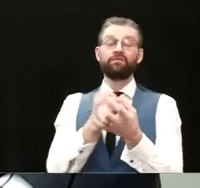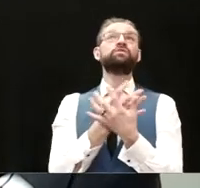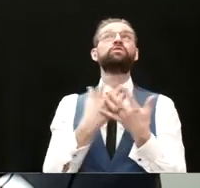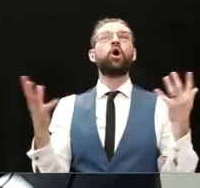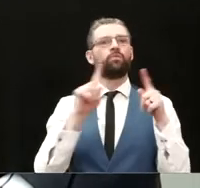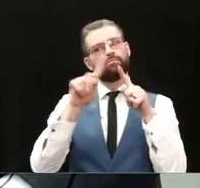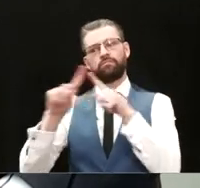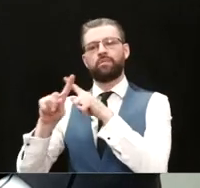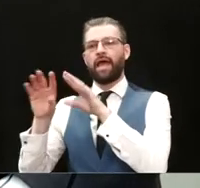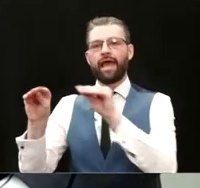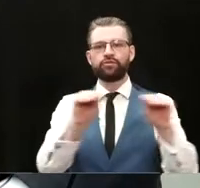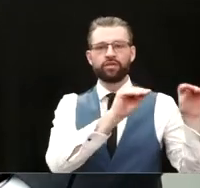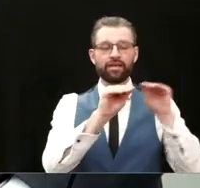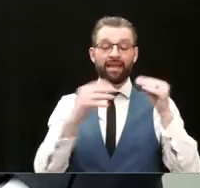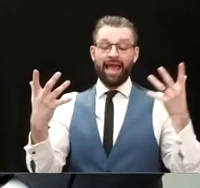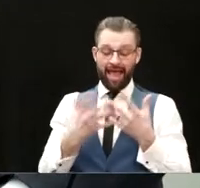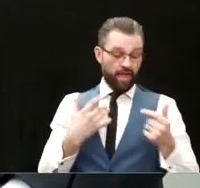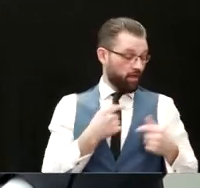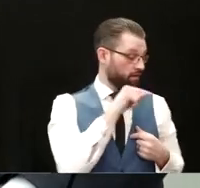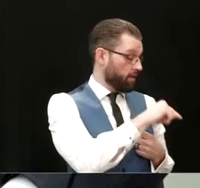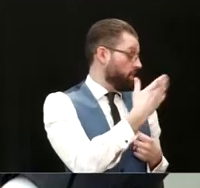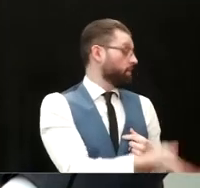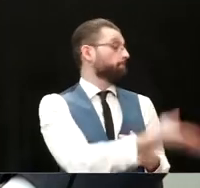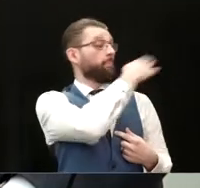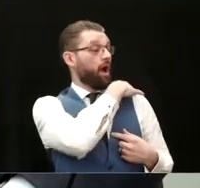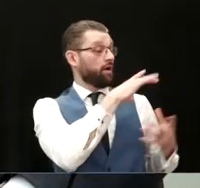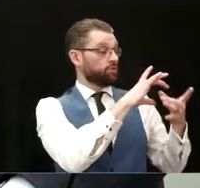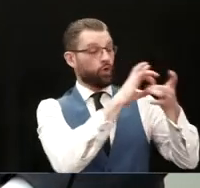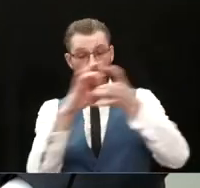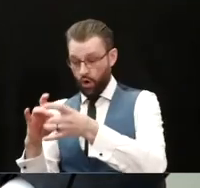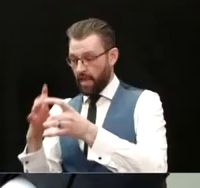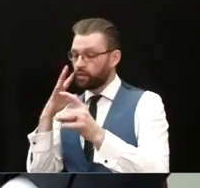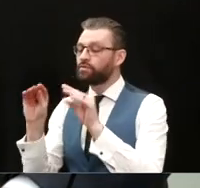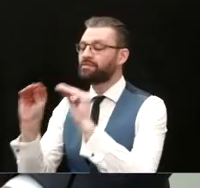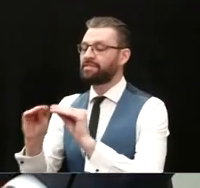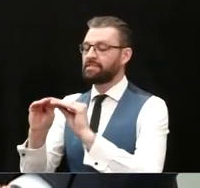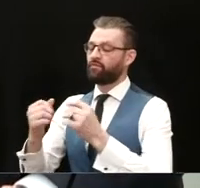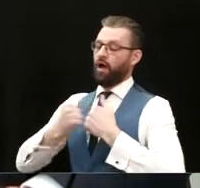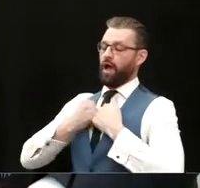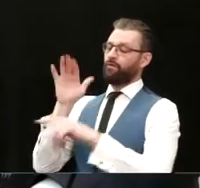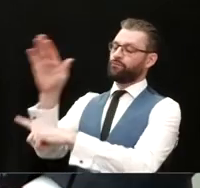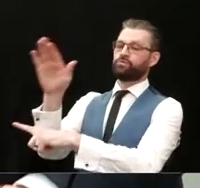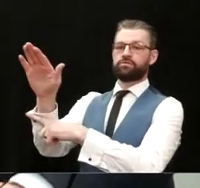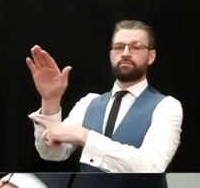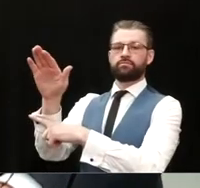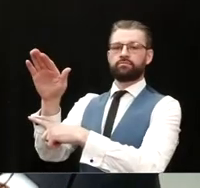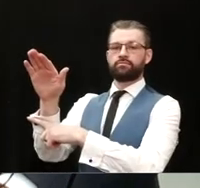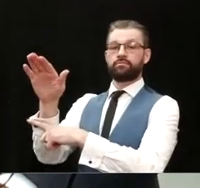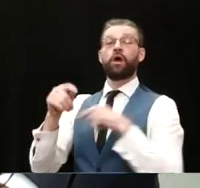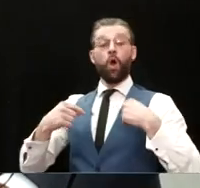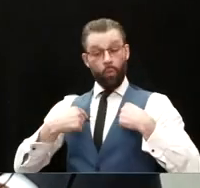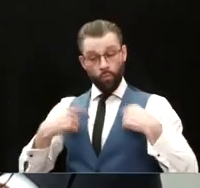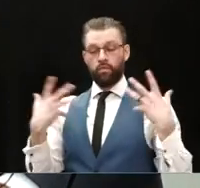other educators, of connecting the events of the past to lessons for our future. We,